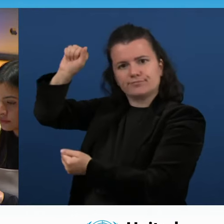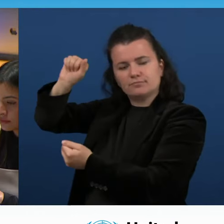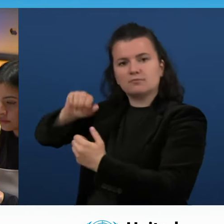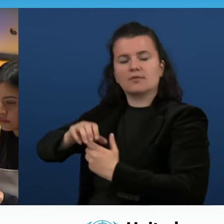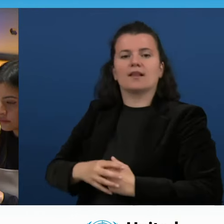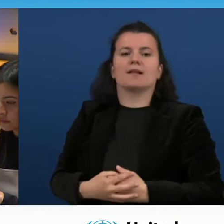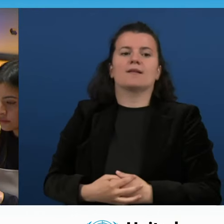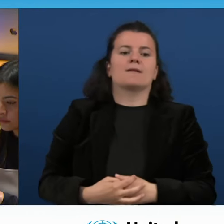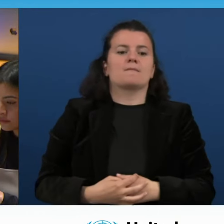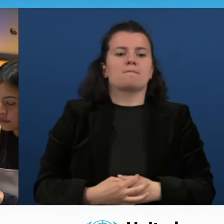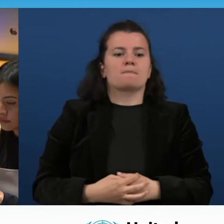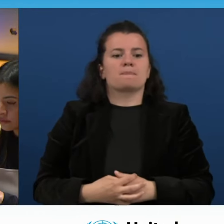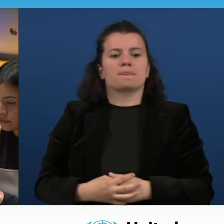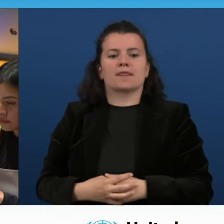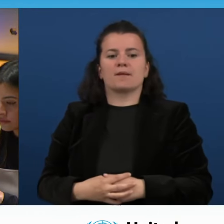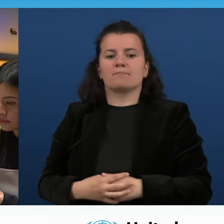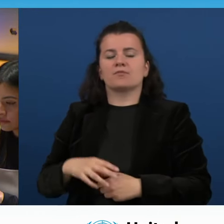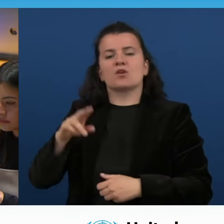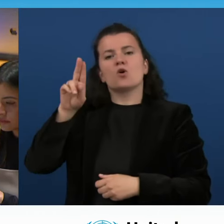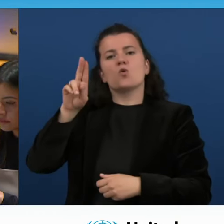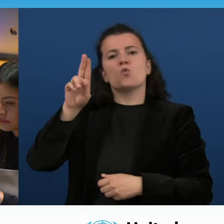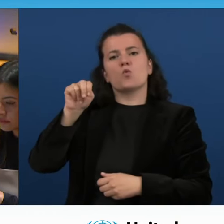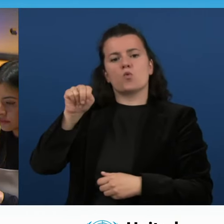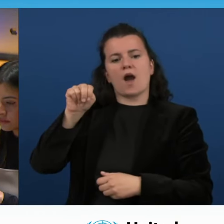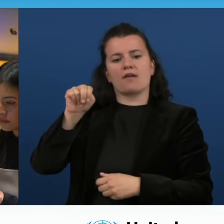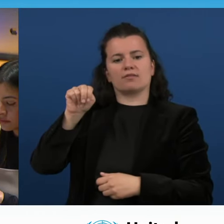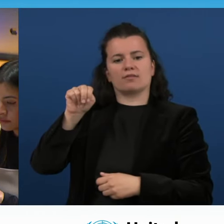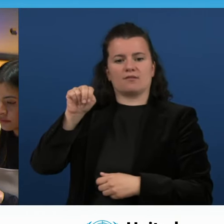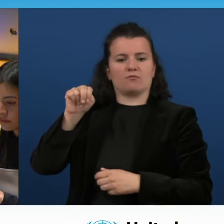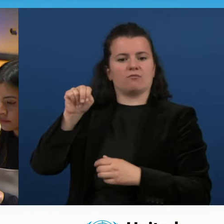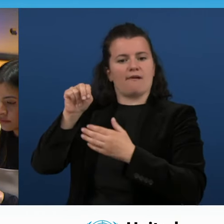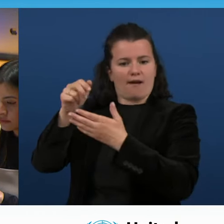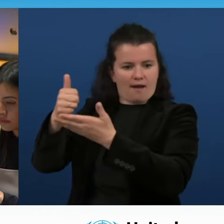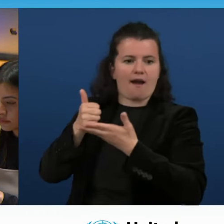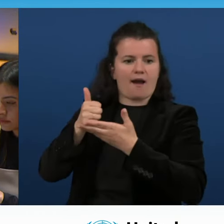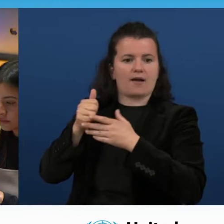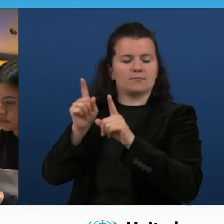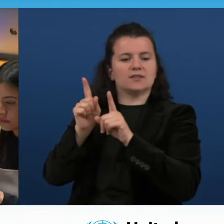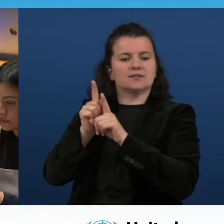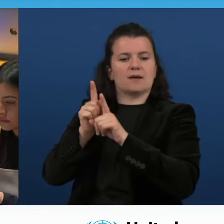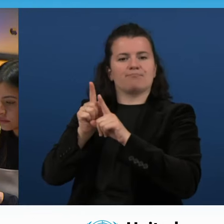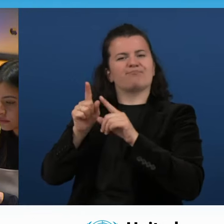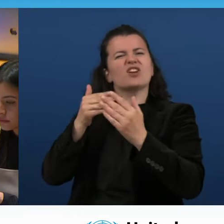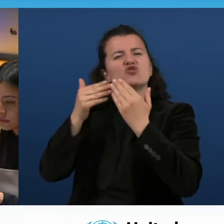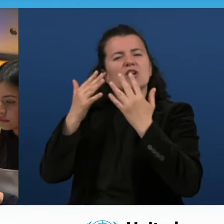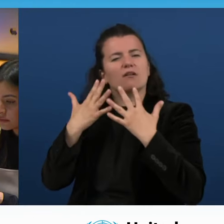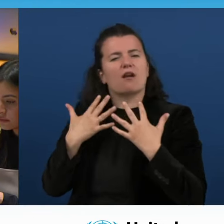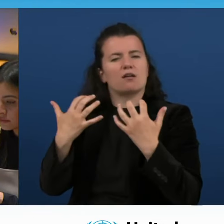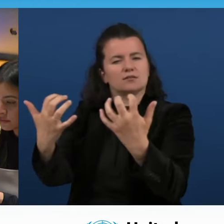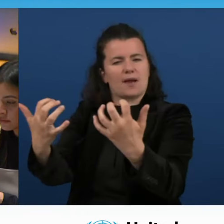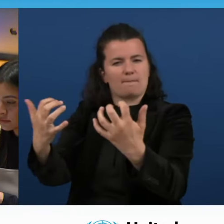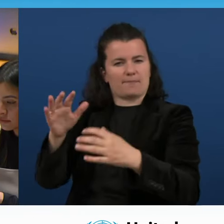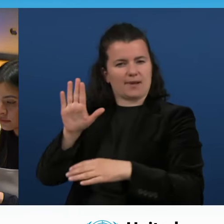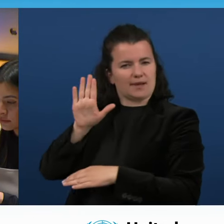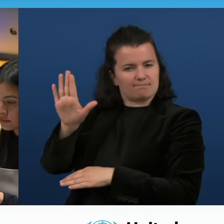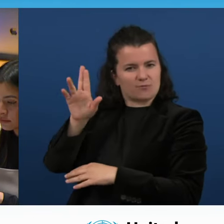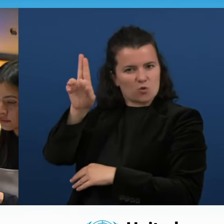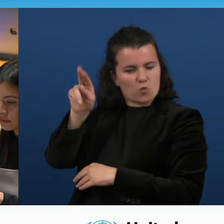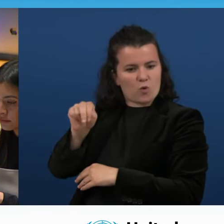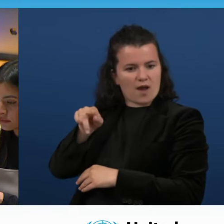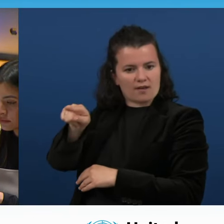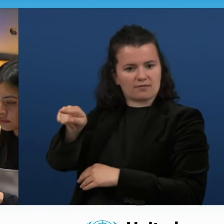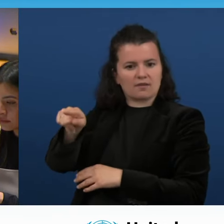General Assembly in creating the Summit of the Future to tackle the global problems through multilateralism and international